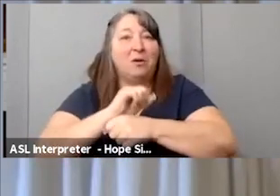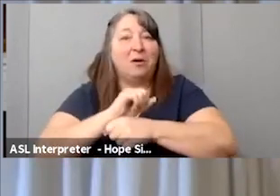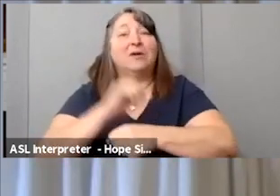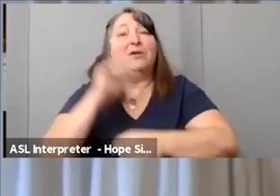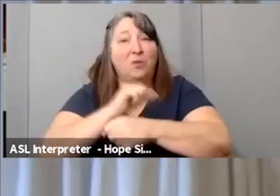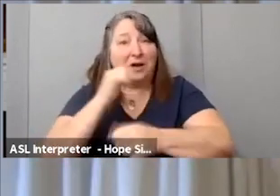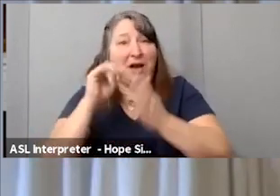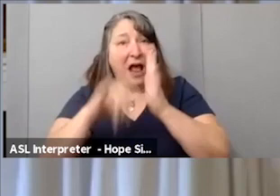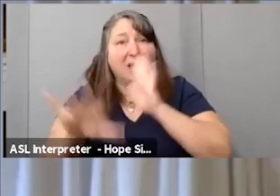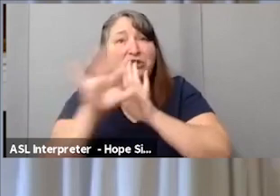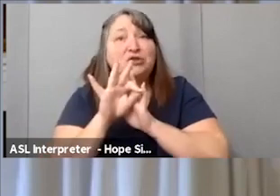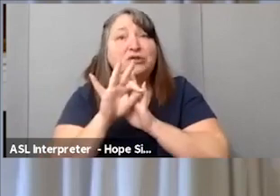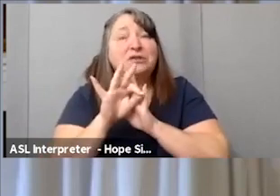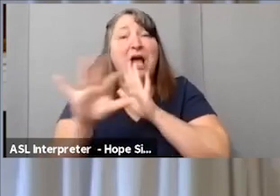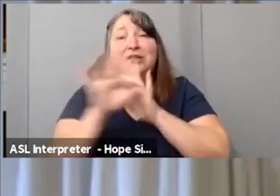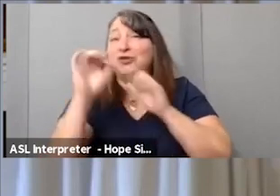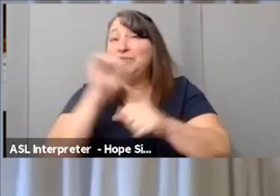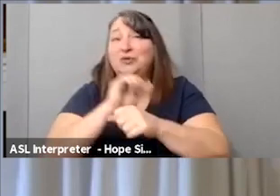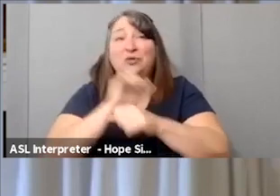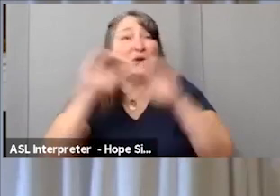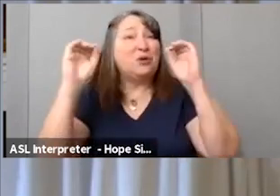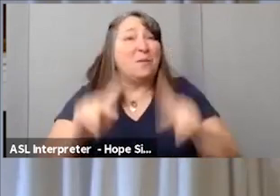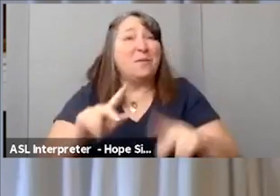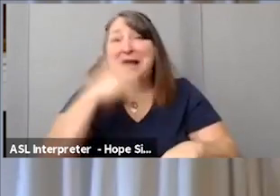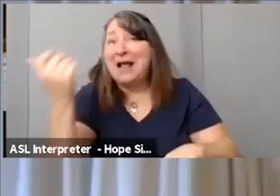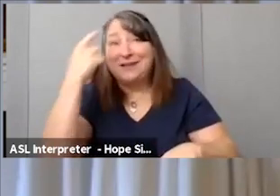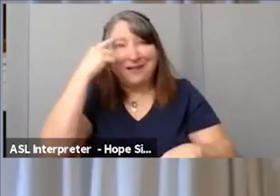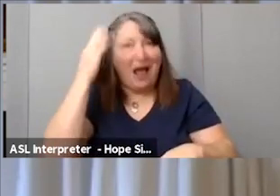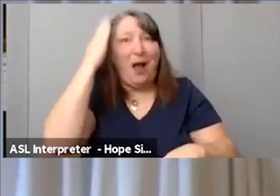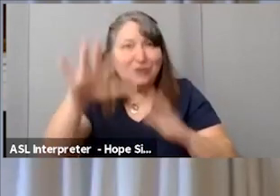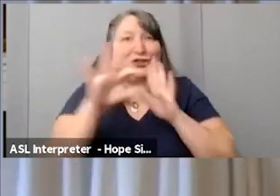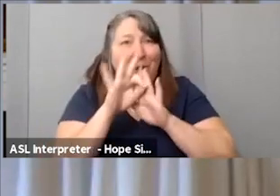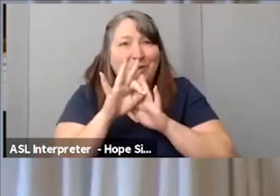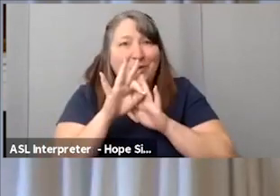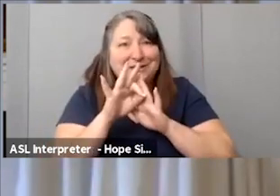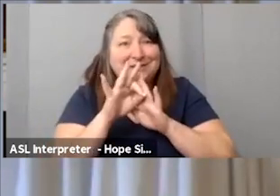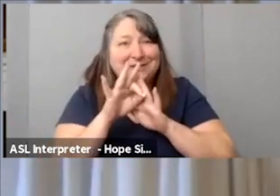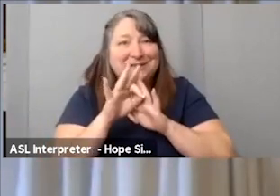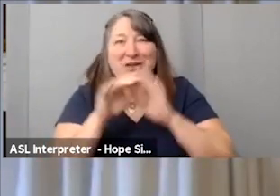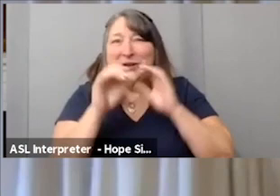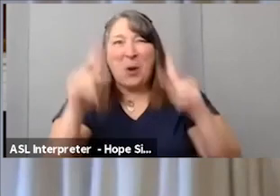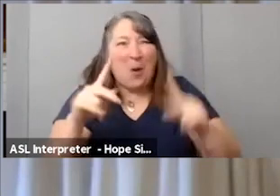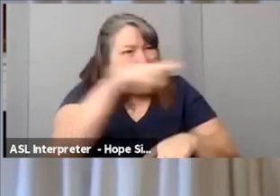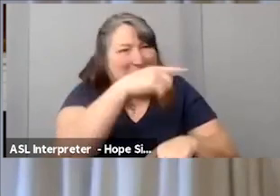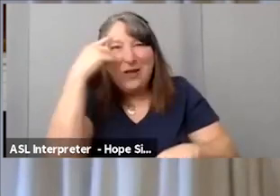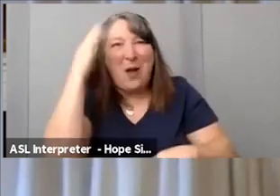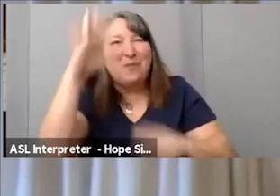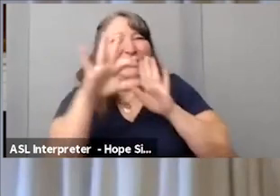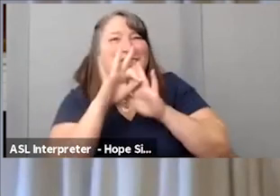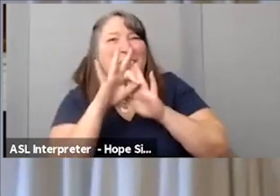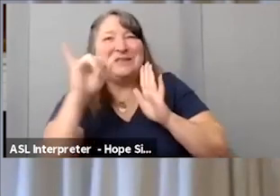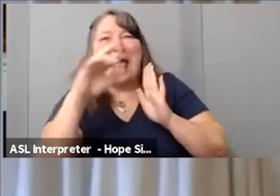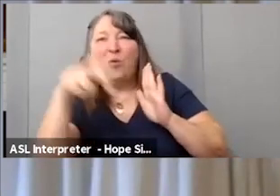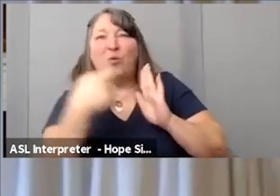choose. Choosing work that no one thinks that I would have chosen. No one thought I would have chosen